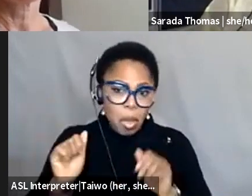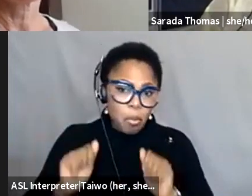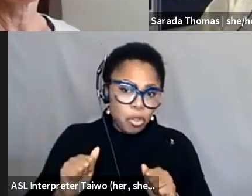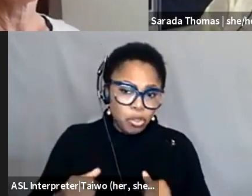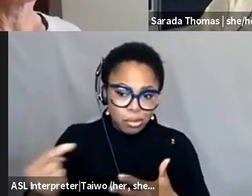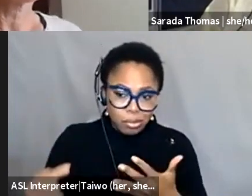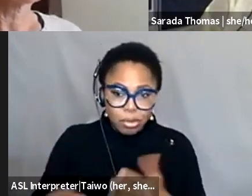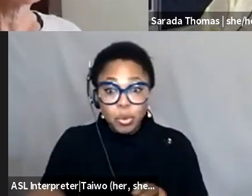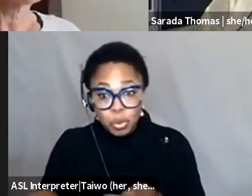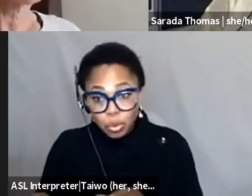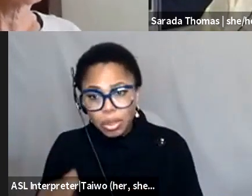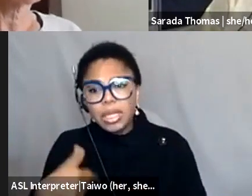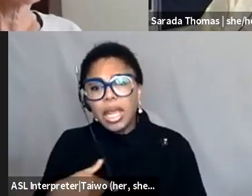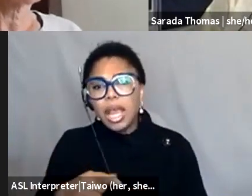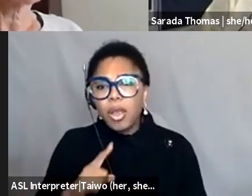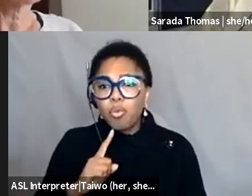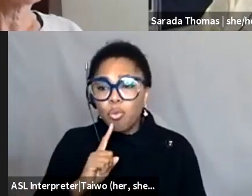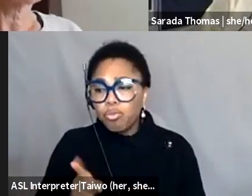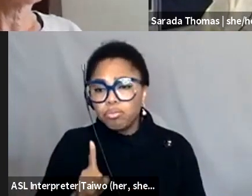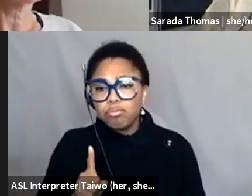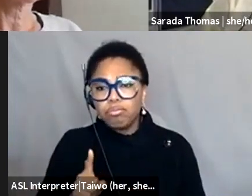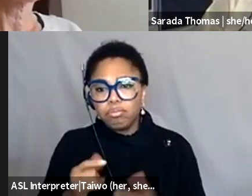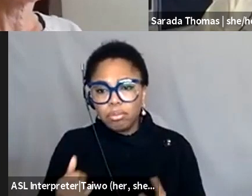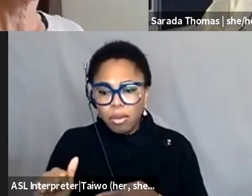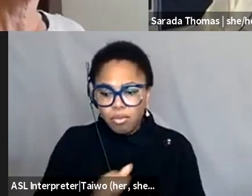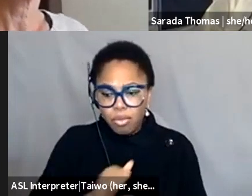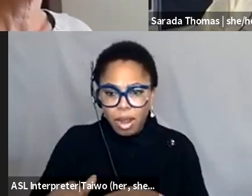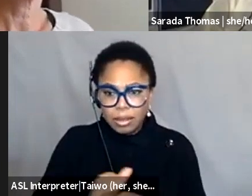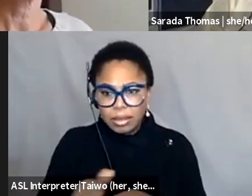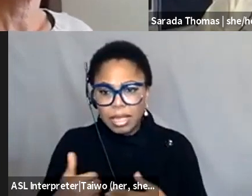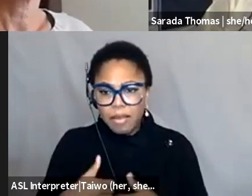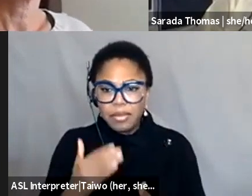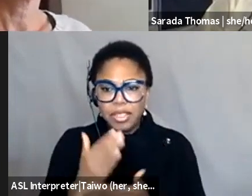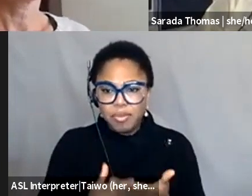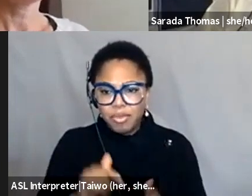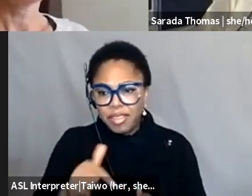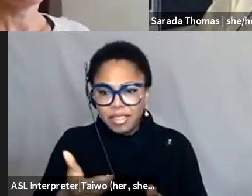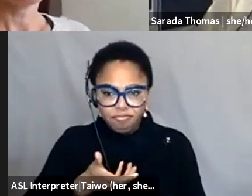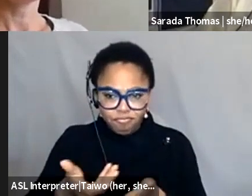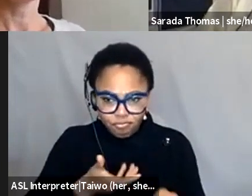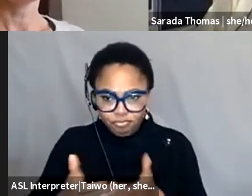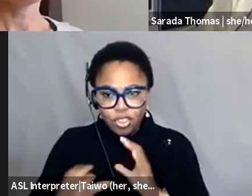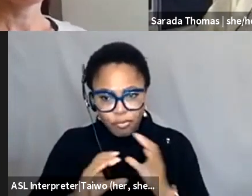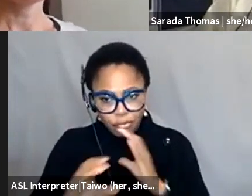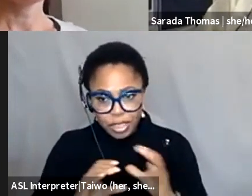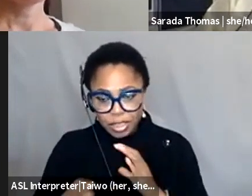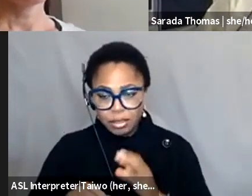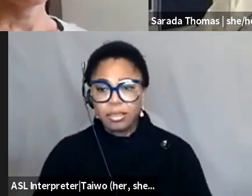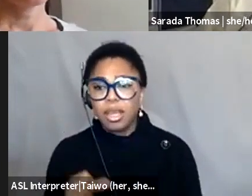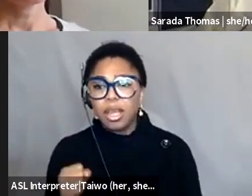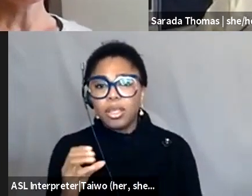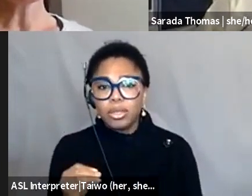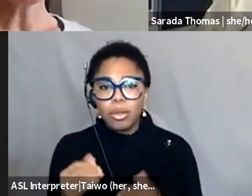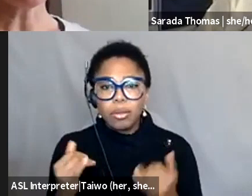do. And we're actually going to practice having some of these conversations. So